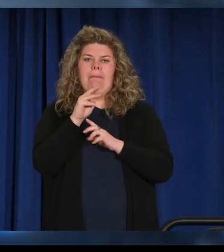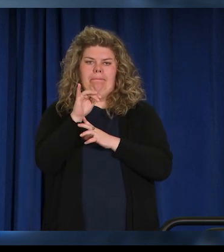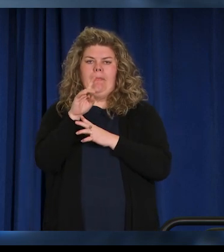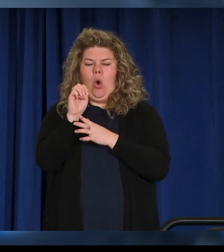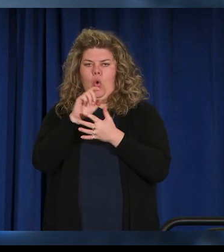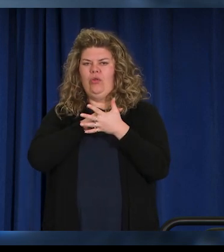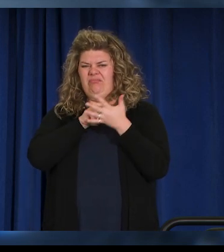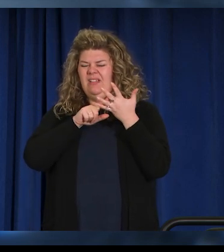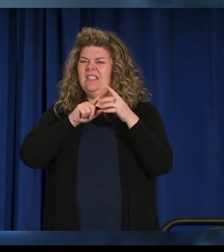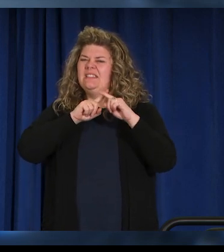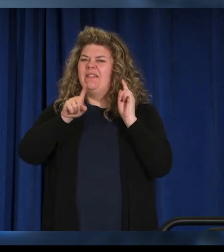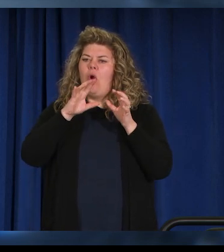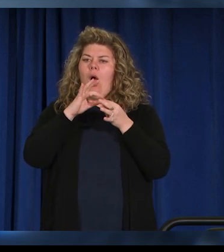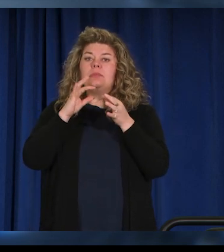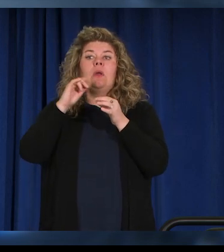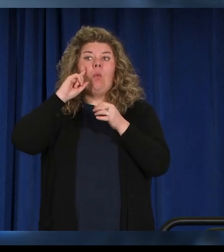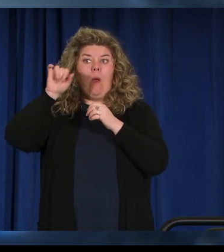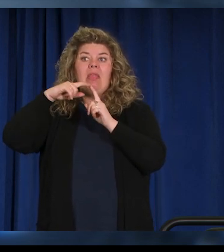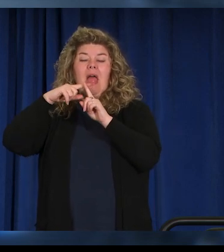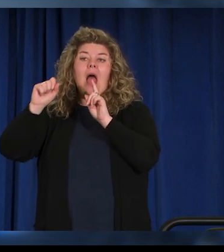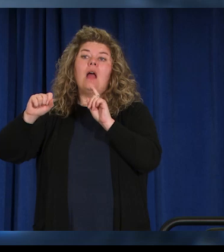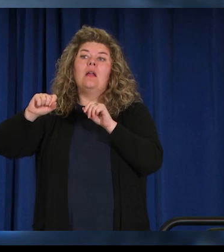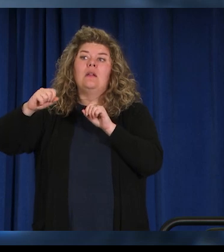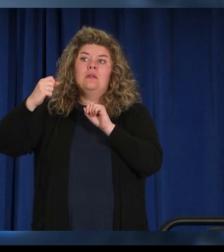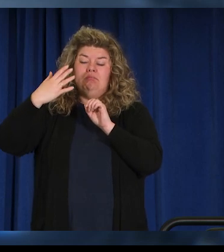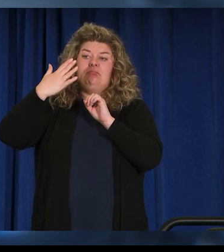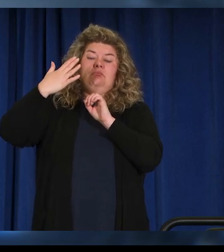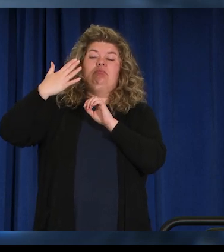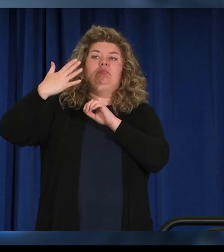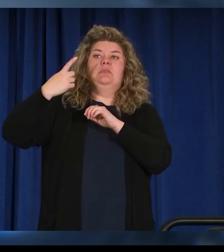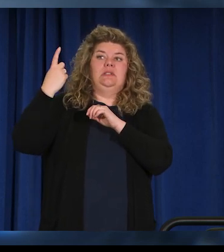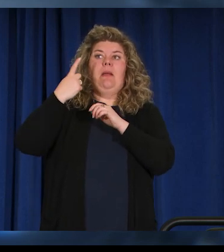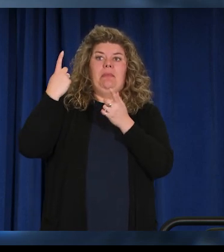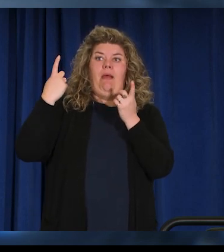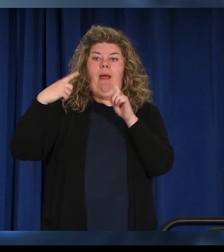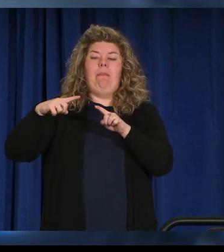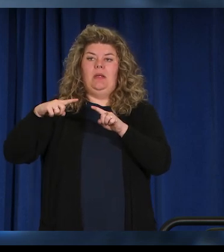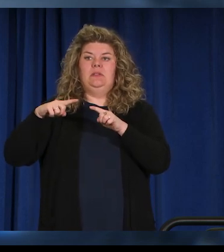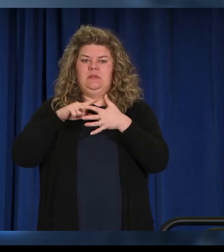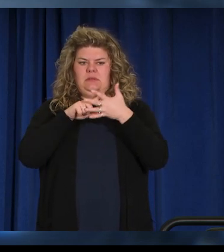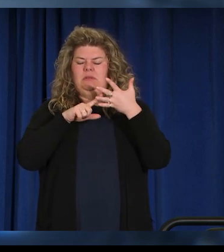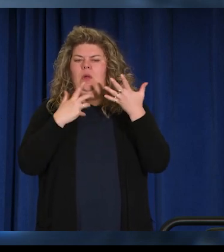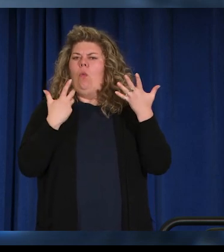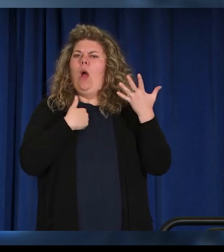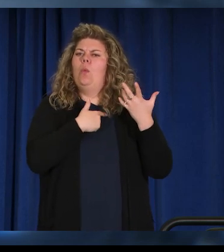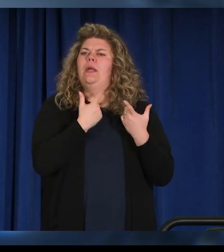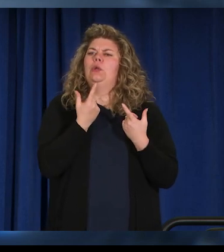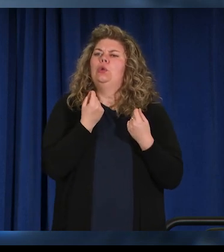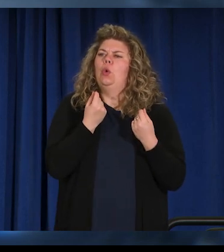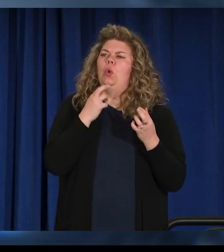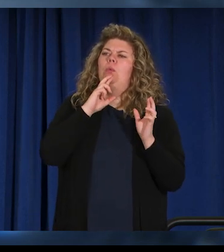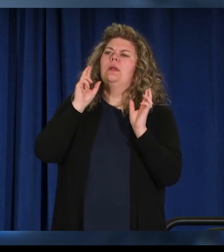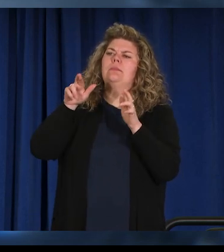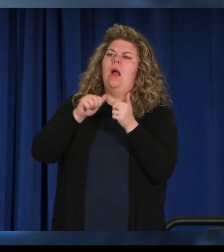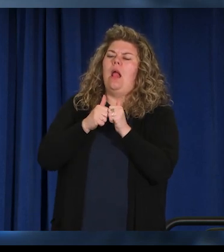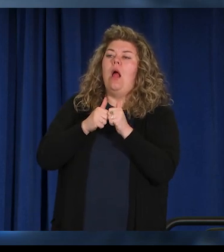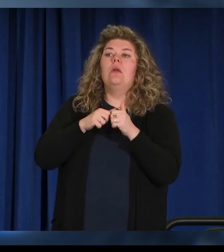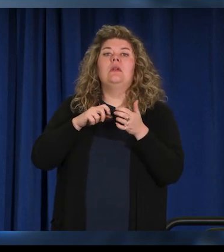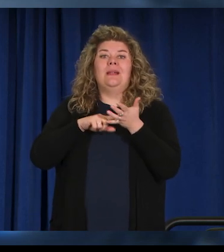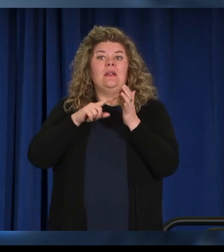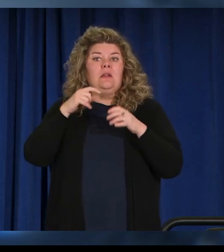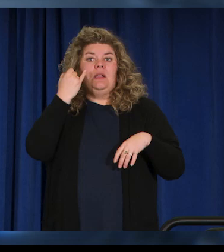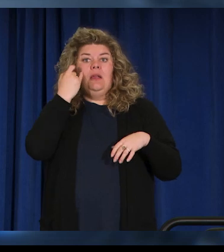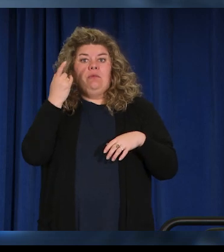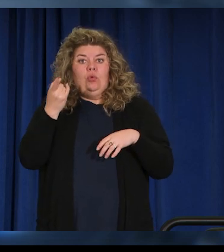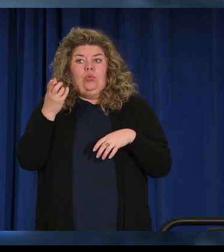regulated, our sympathetic nervous system is less likely to become activated. And that's where allowing people to stim can be